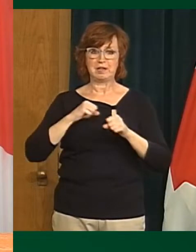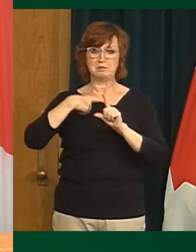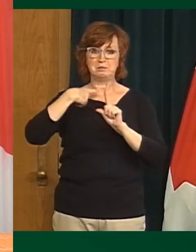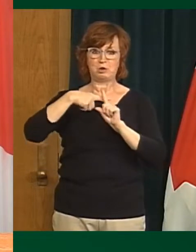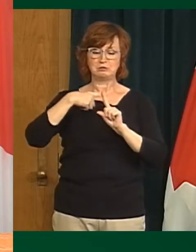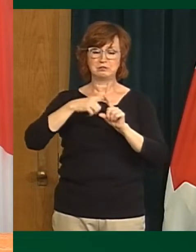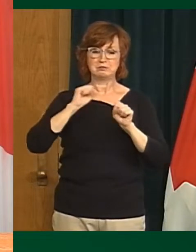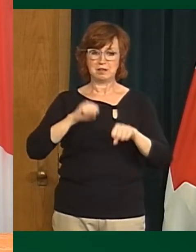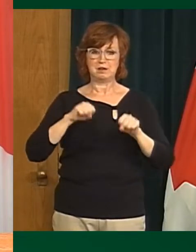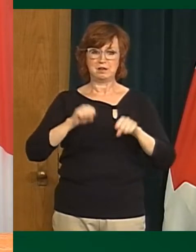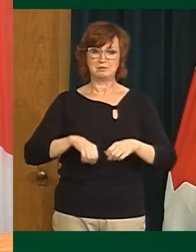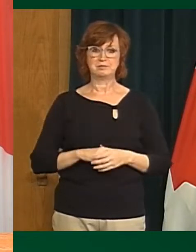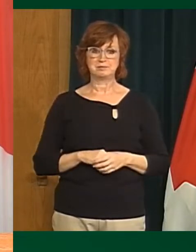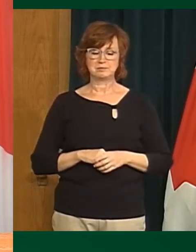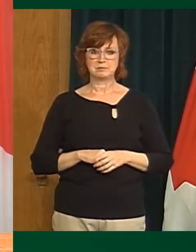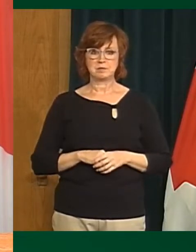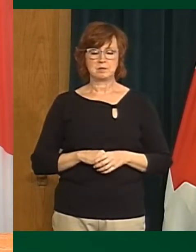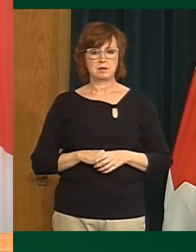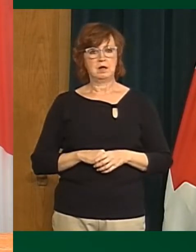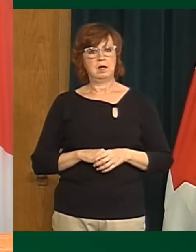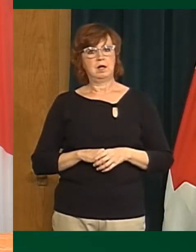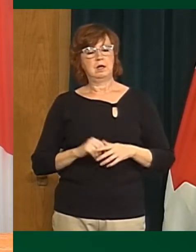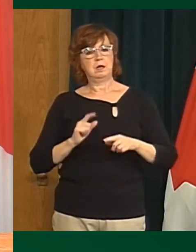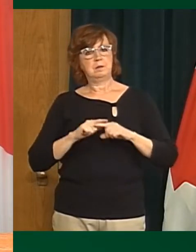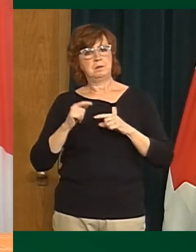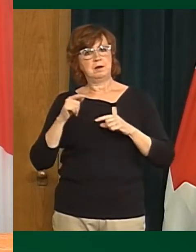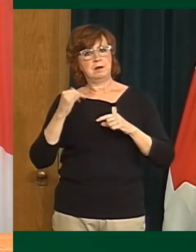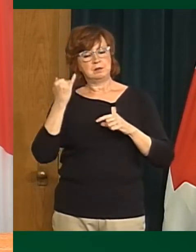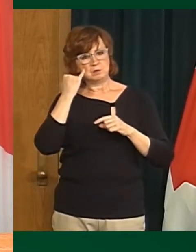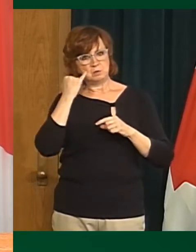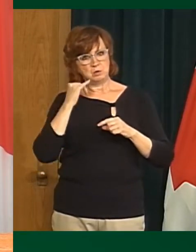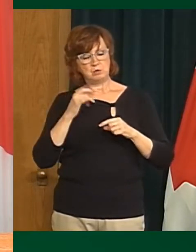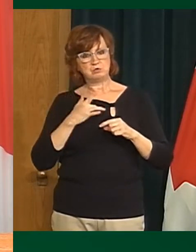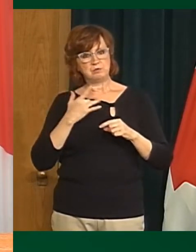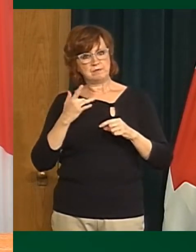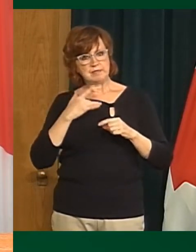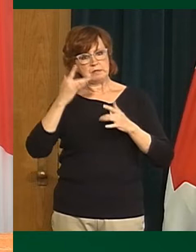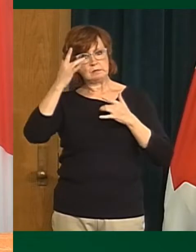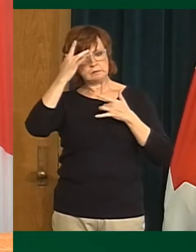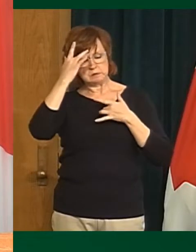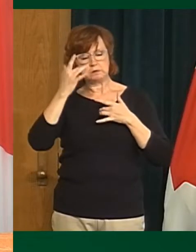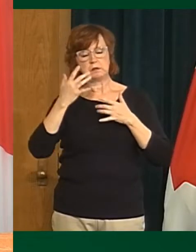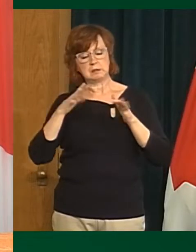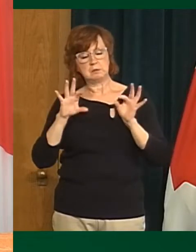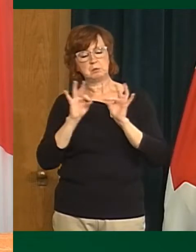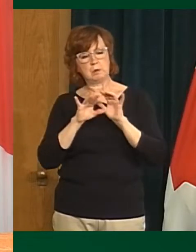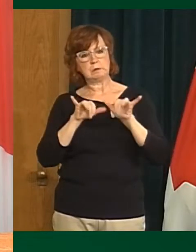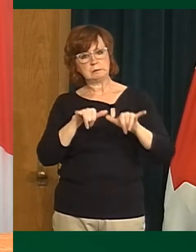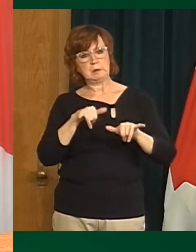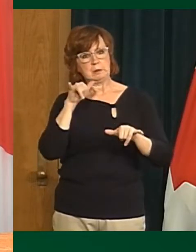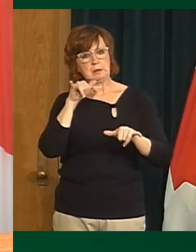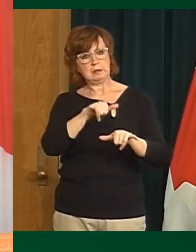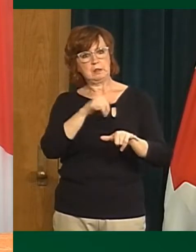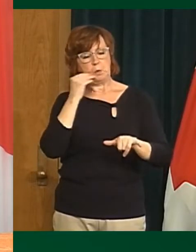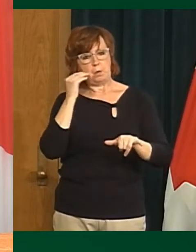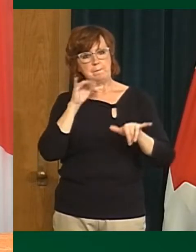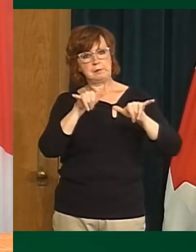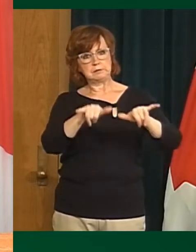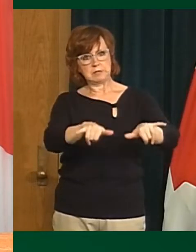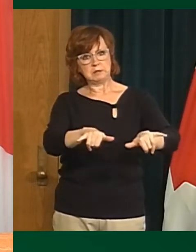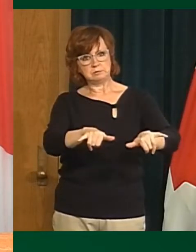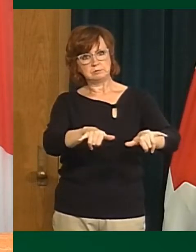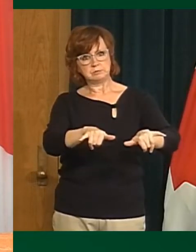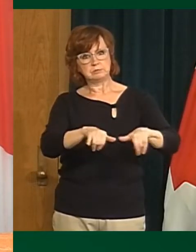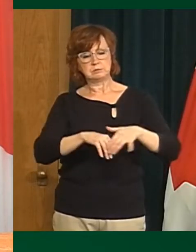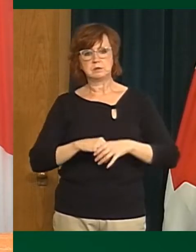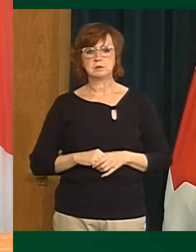still have to monitor yourself for 2 weeks, stay in isolation, or as otherwise directed by public health. So we still need to understand that,